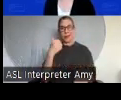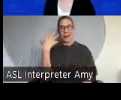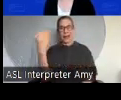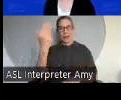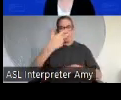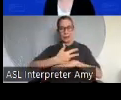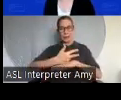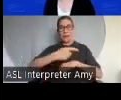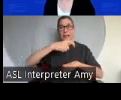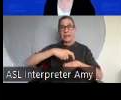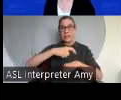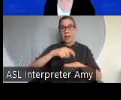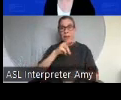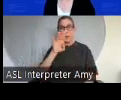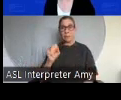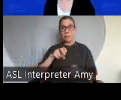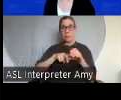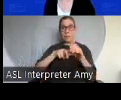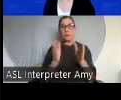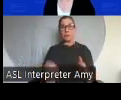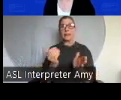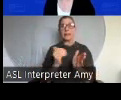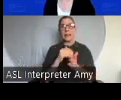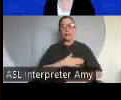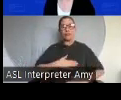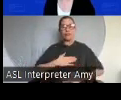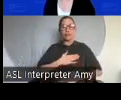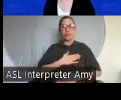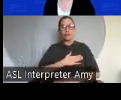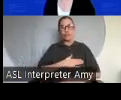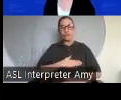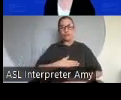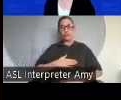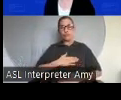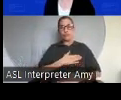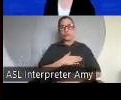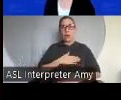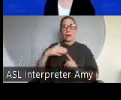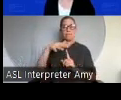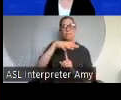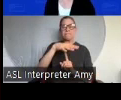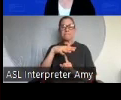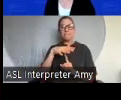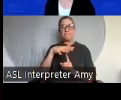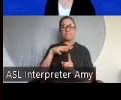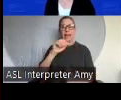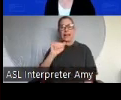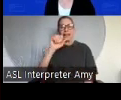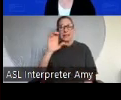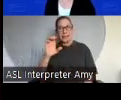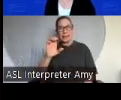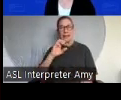intercity bus riders to again enjoy the climate-controlled,